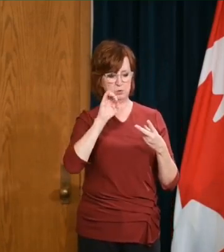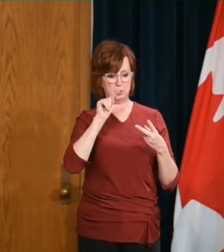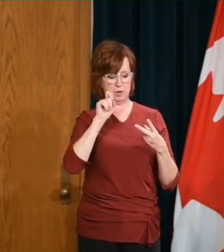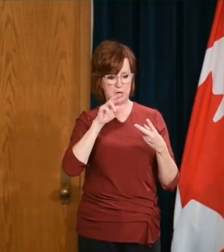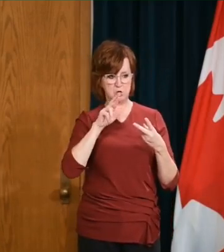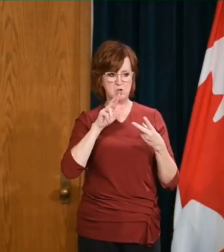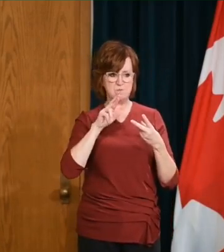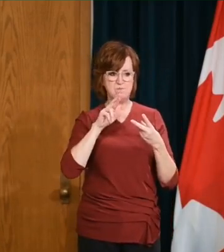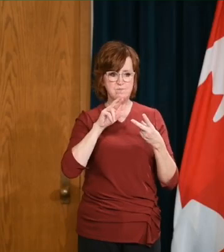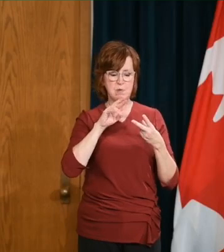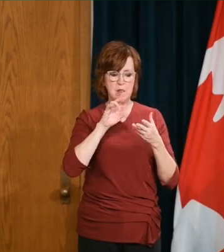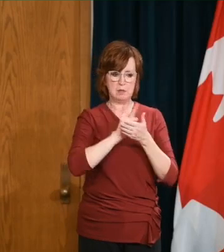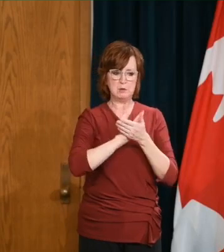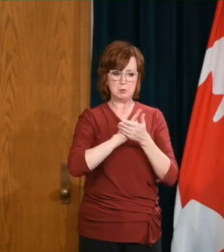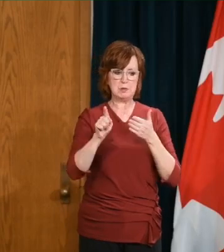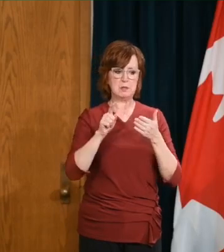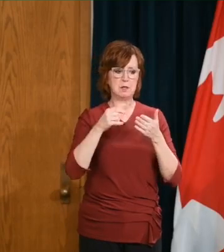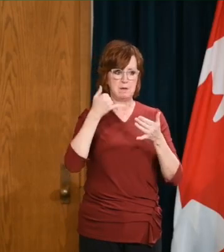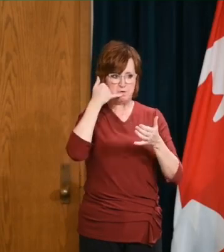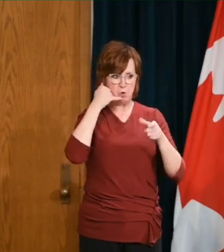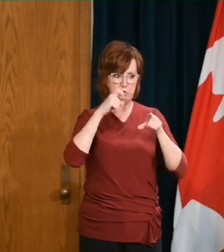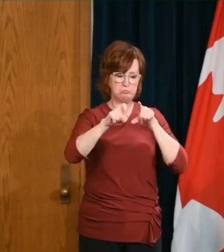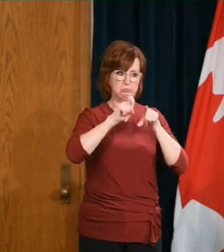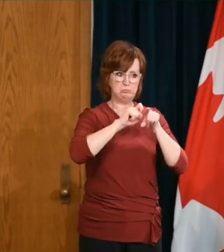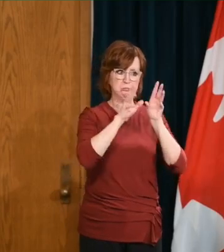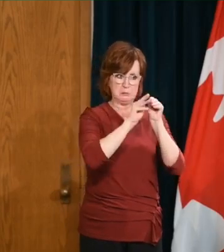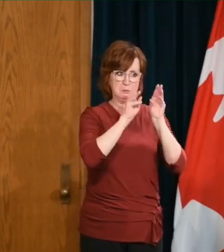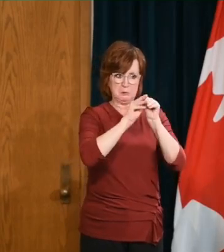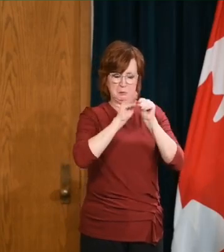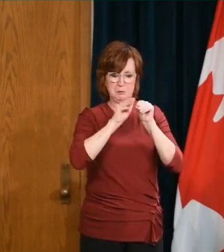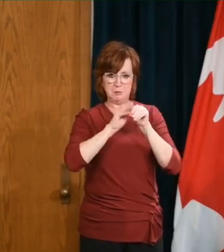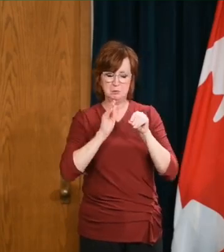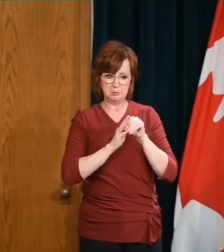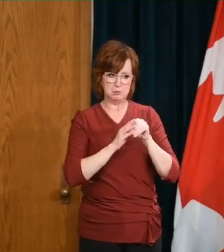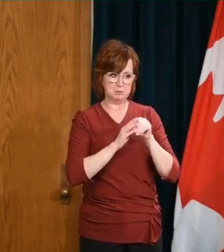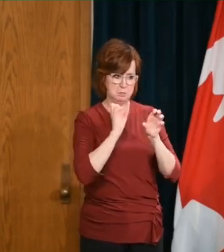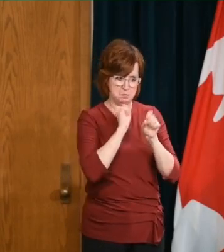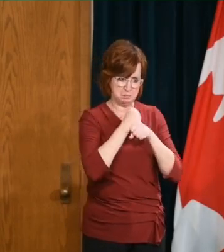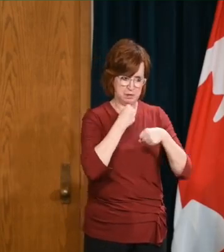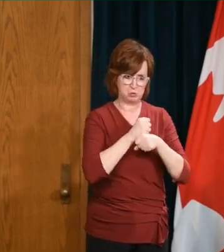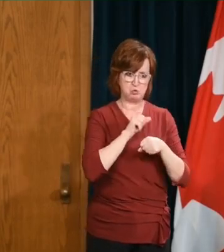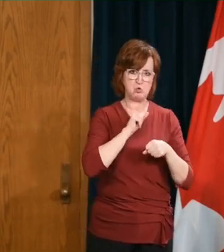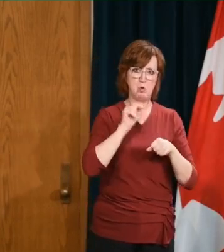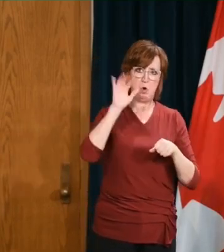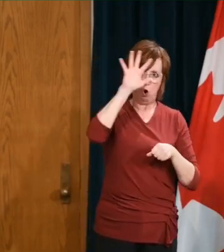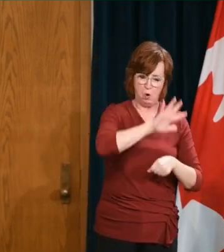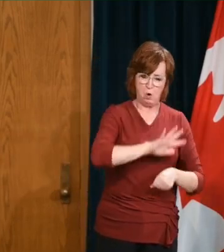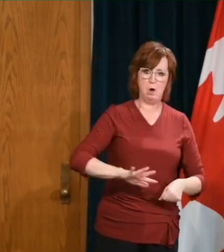Work collaboratively to ensure that all of our communities, Indigenous or otherwise,